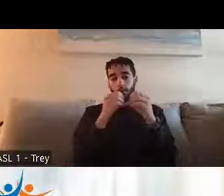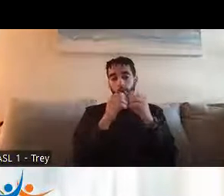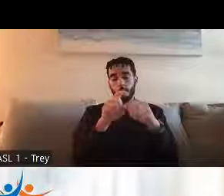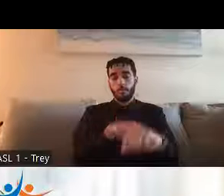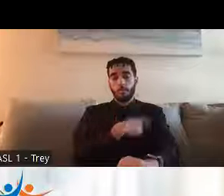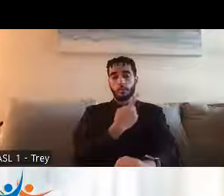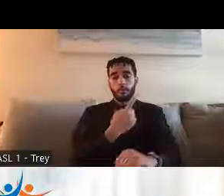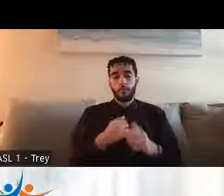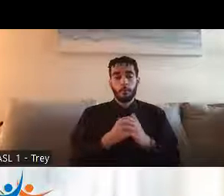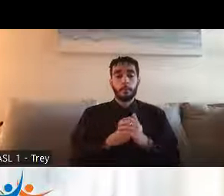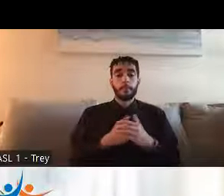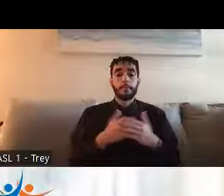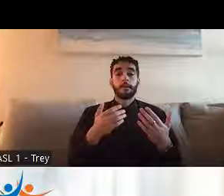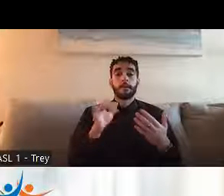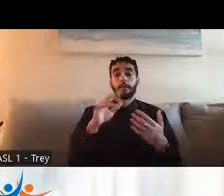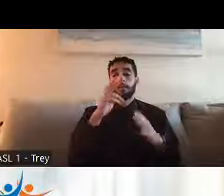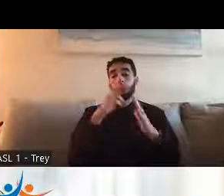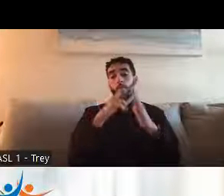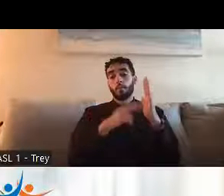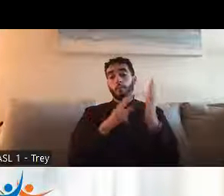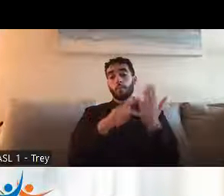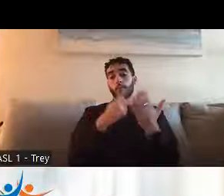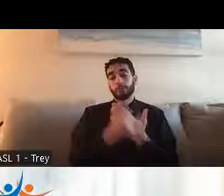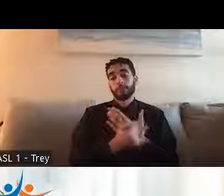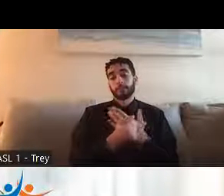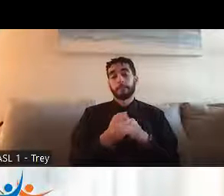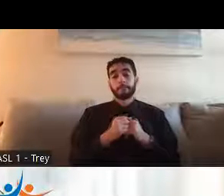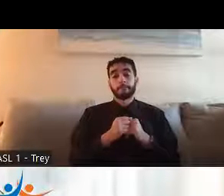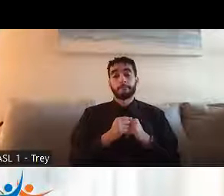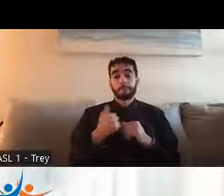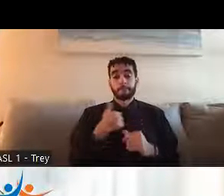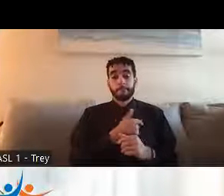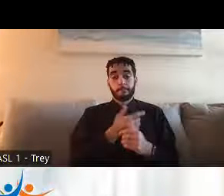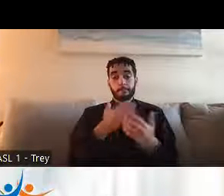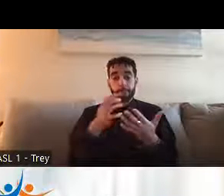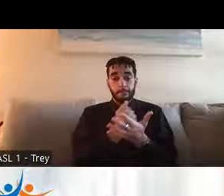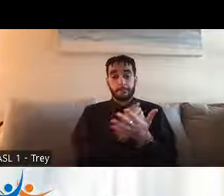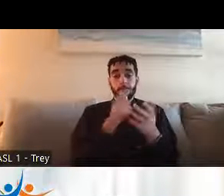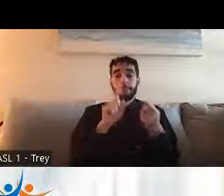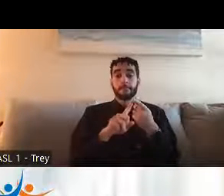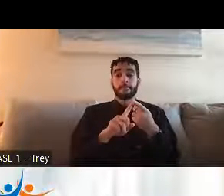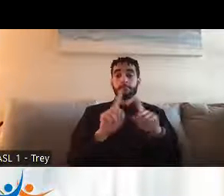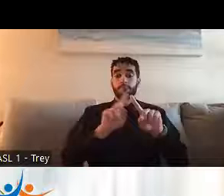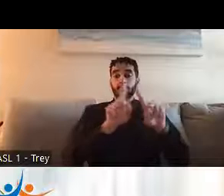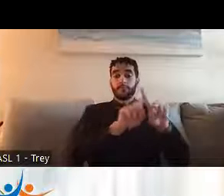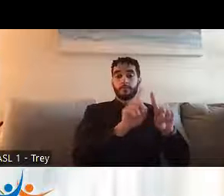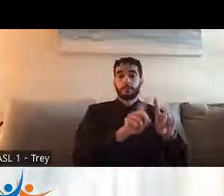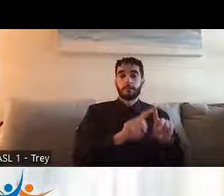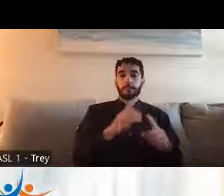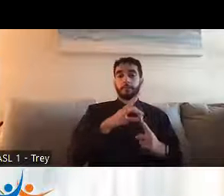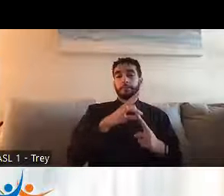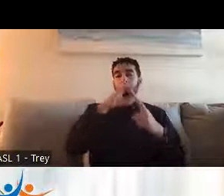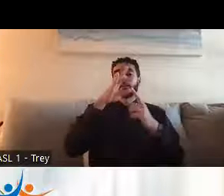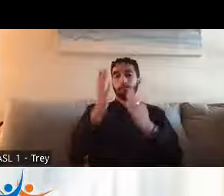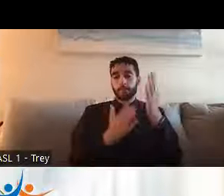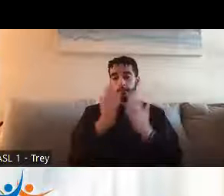rural projects. So addressing the need of rural counties with limited access to resources and specialty services. And from this